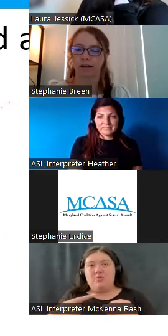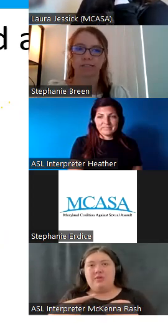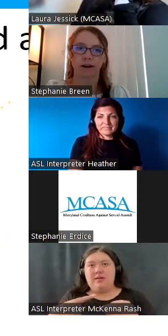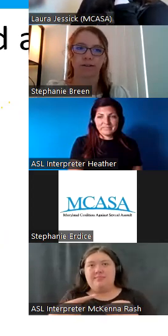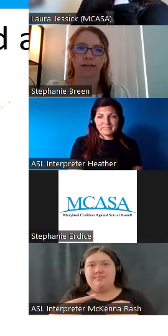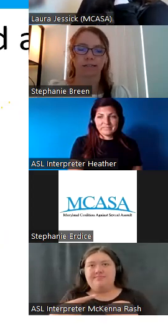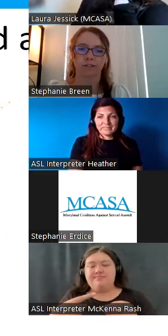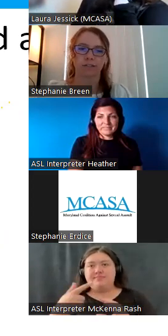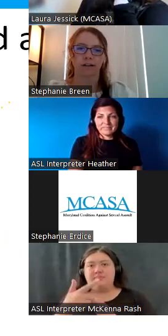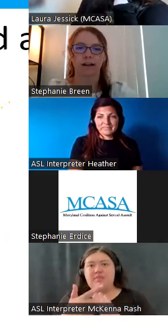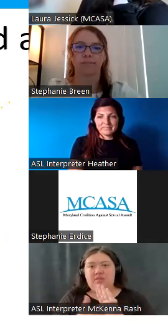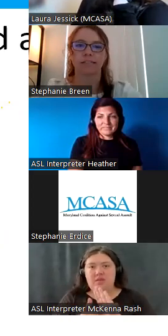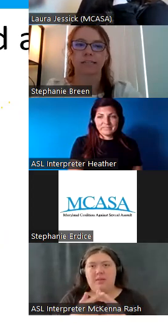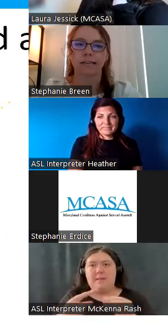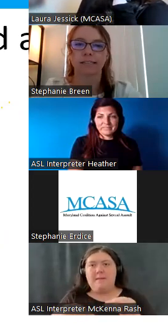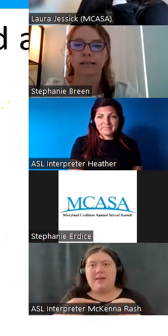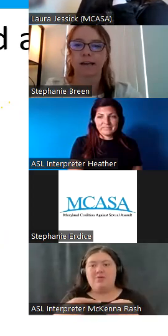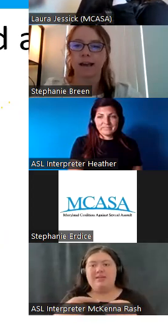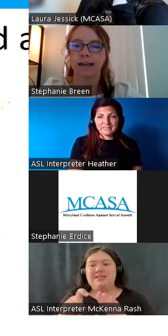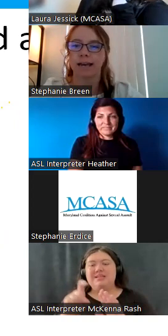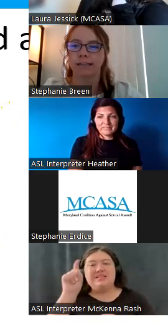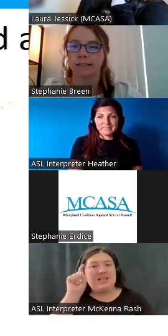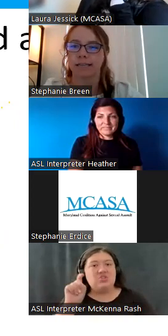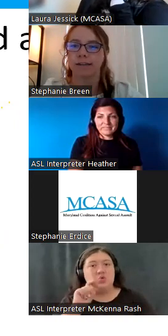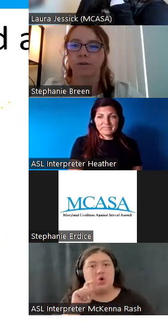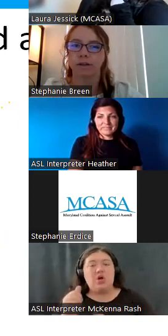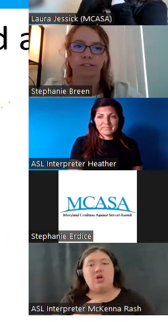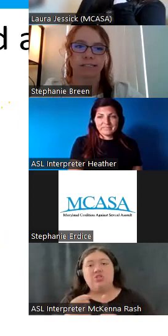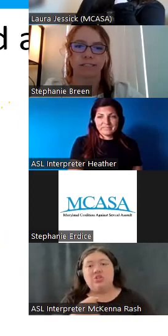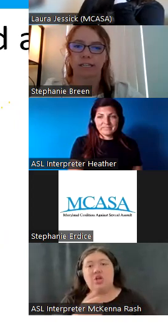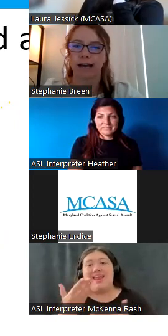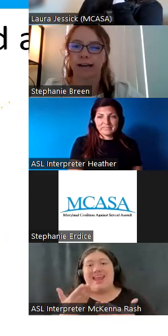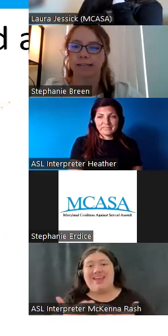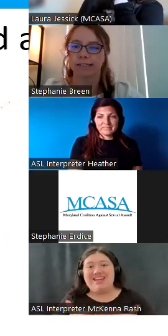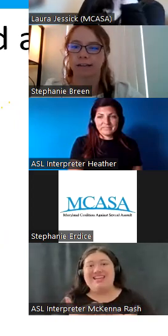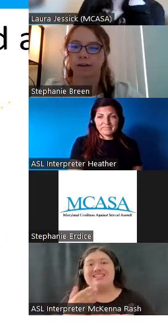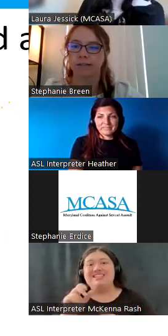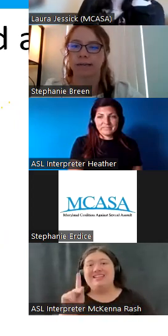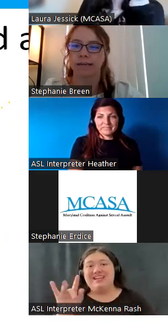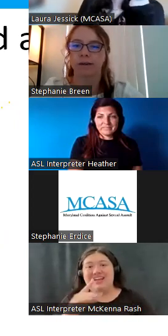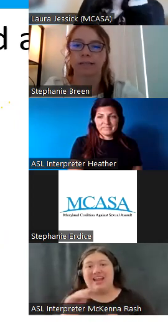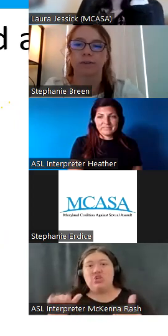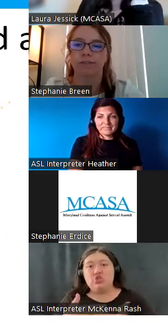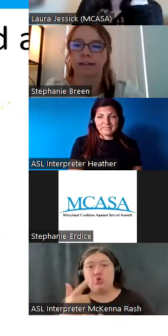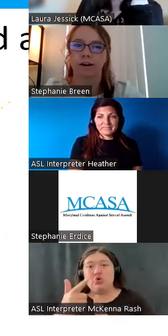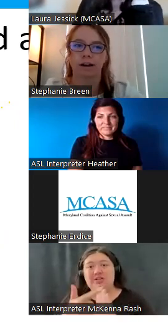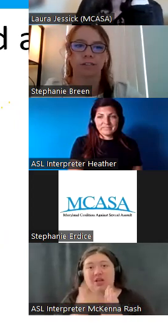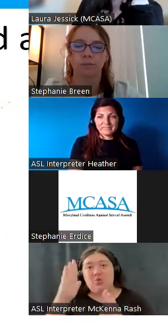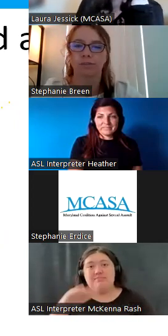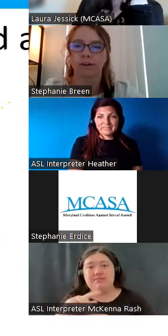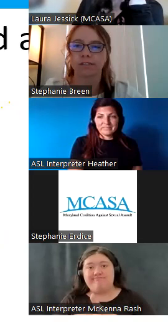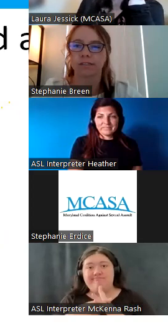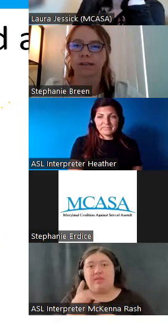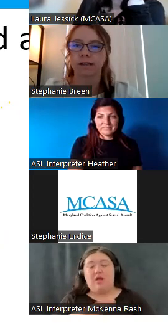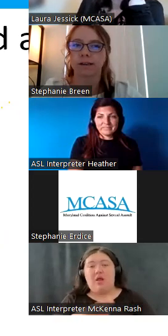the laws surrounding sexual assault evidence kits and the new legislation that is going to be going into effect on